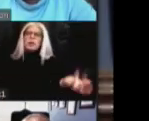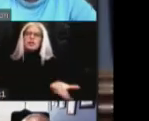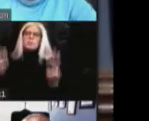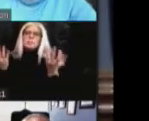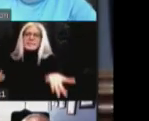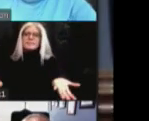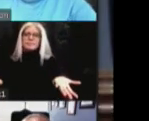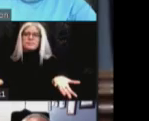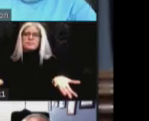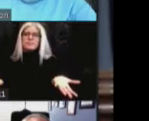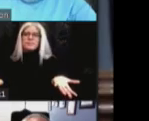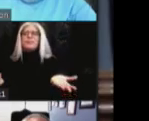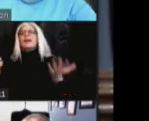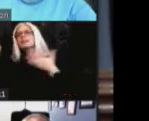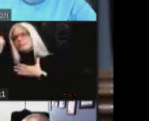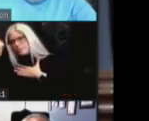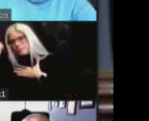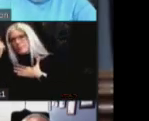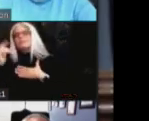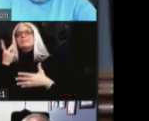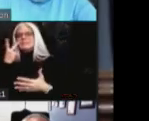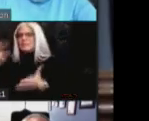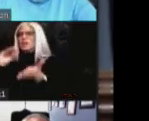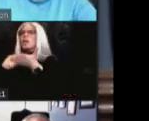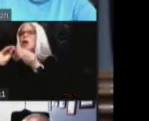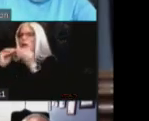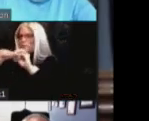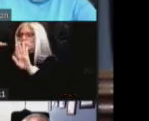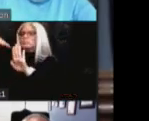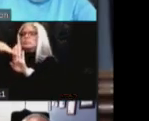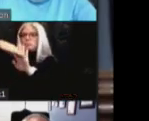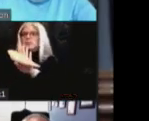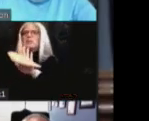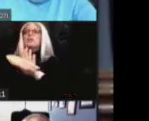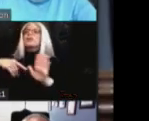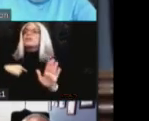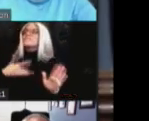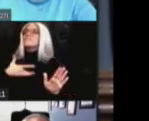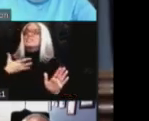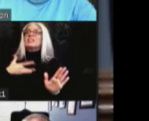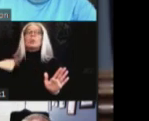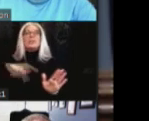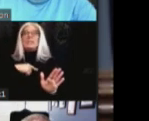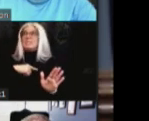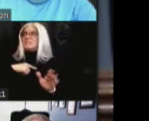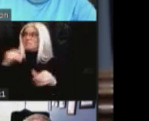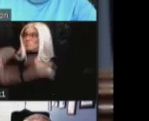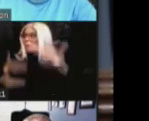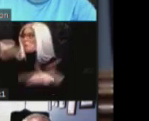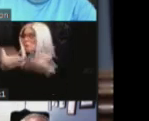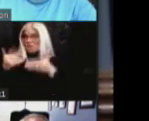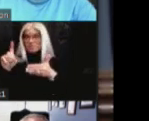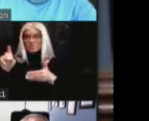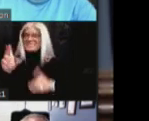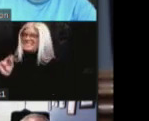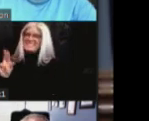are down. I hope they continue, but I don't feel like we are doing enough as we should to protect our residents of our